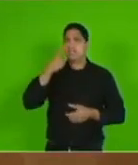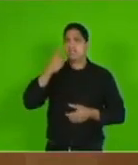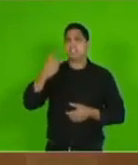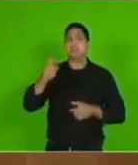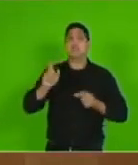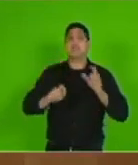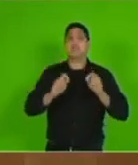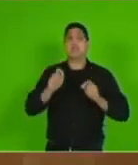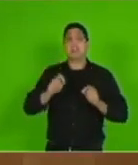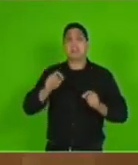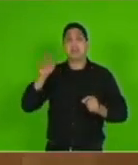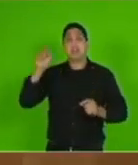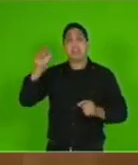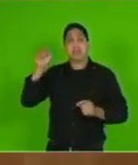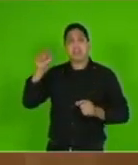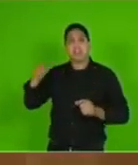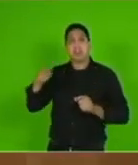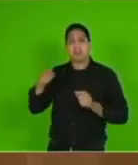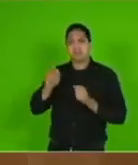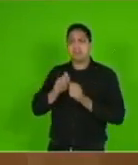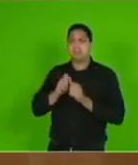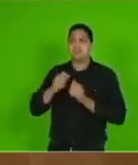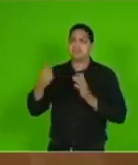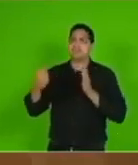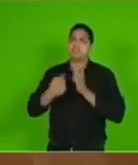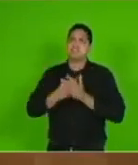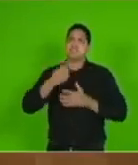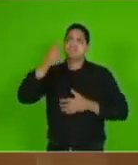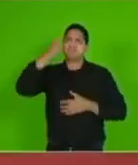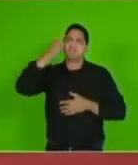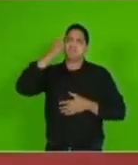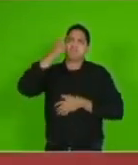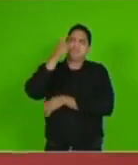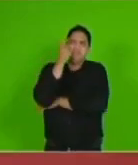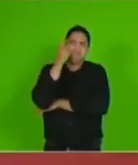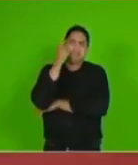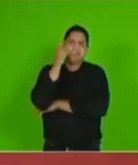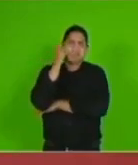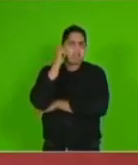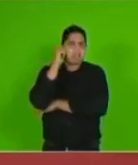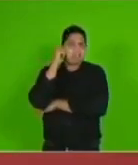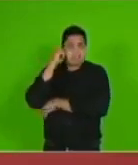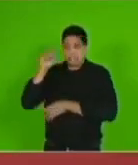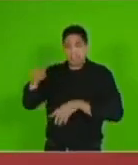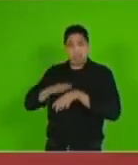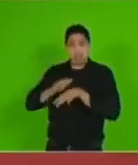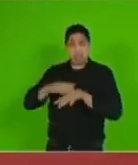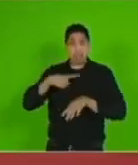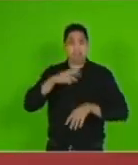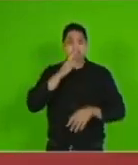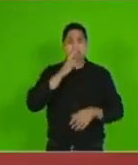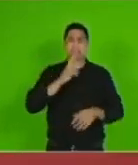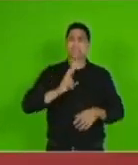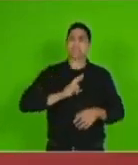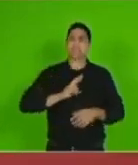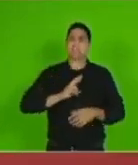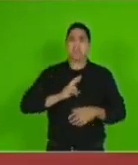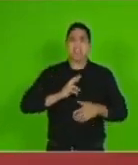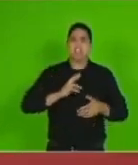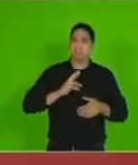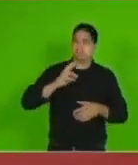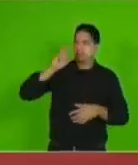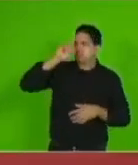is interesting because he makes a question for himself, and in this is the